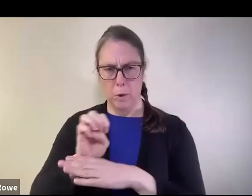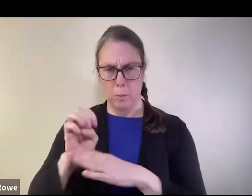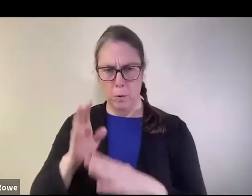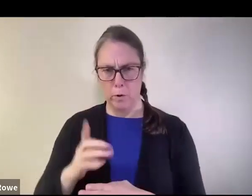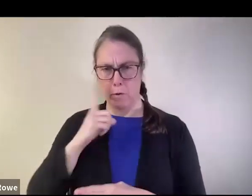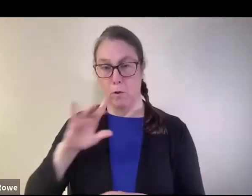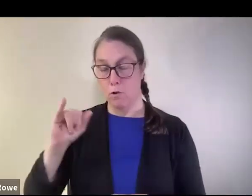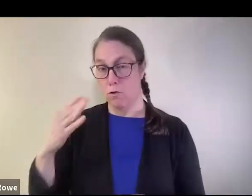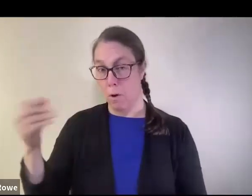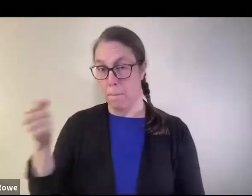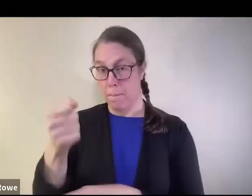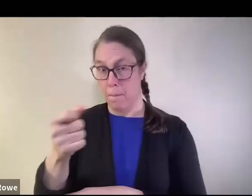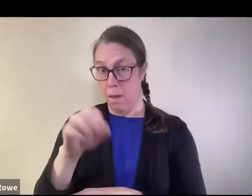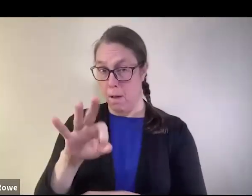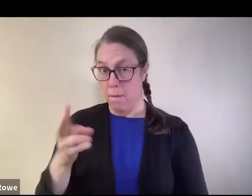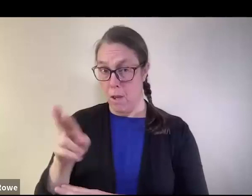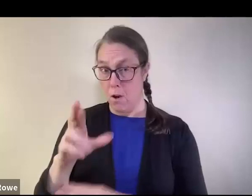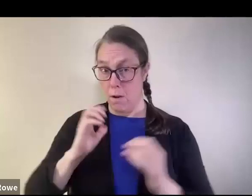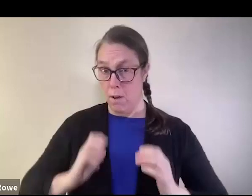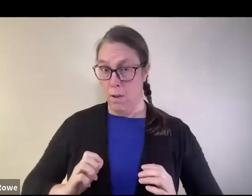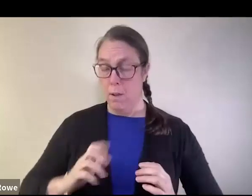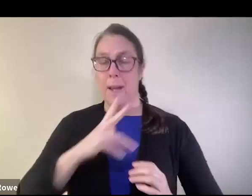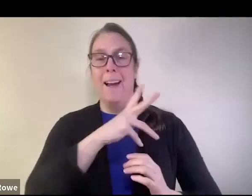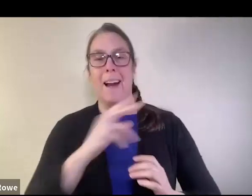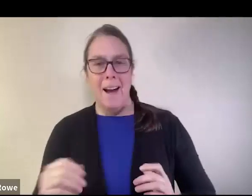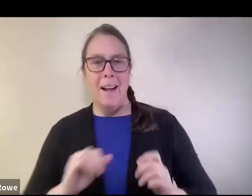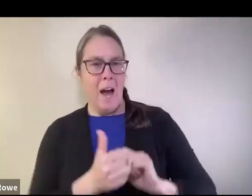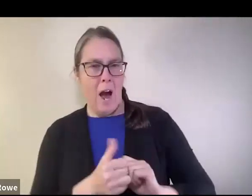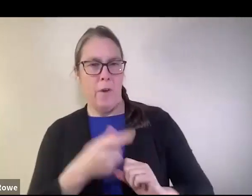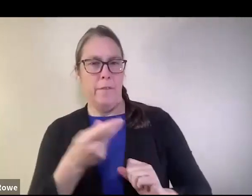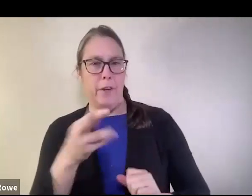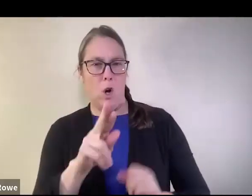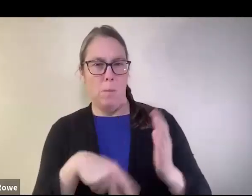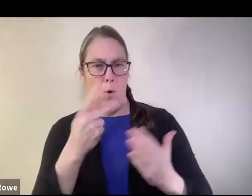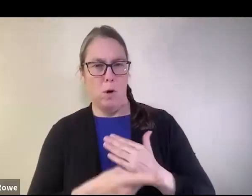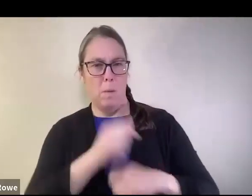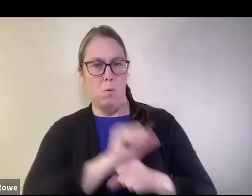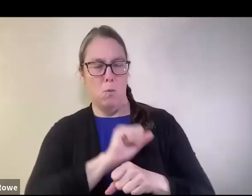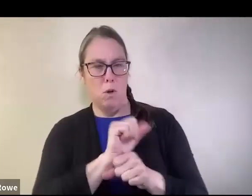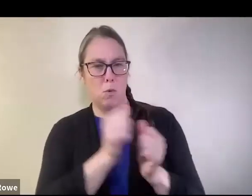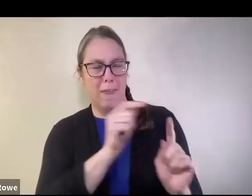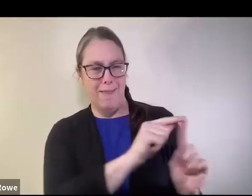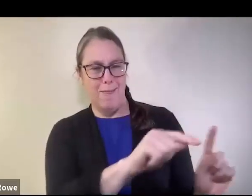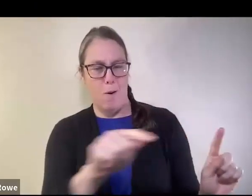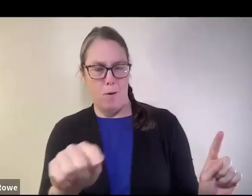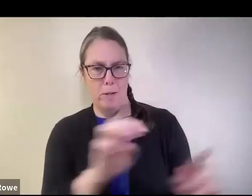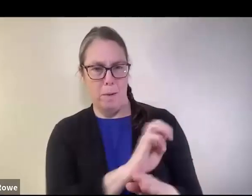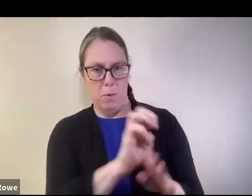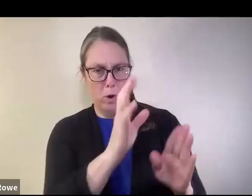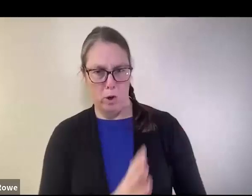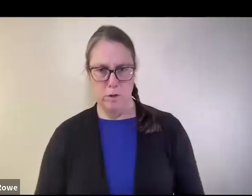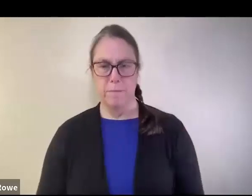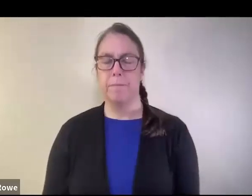employers for job placement of VR customers and works with those employers.